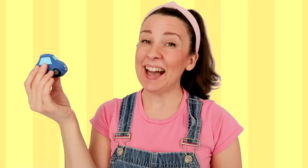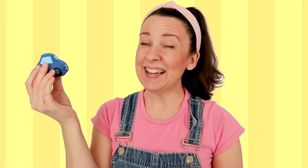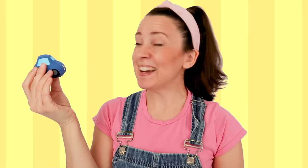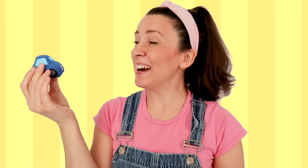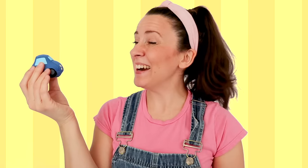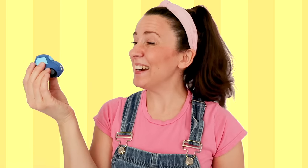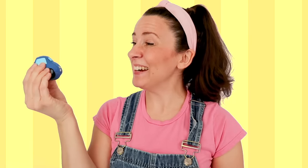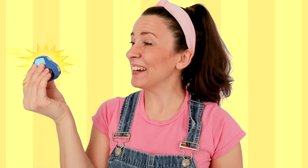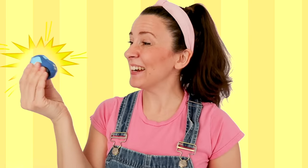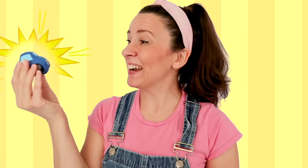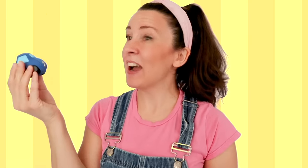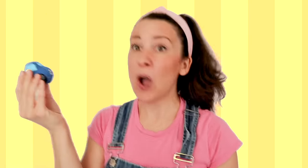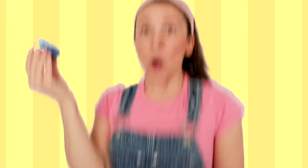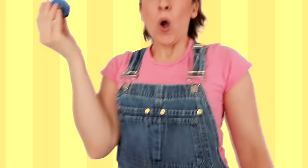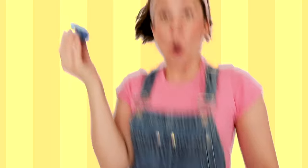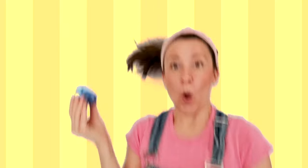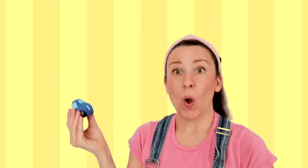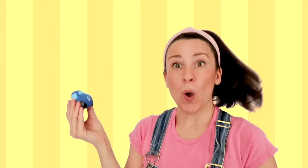Hi, car.